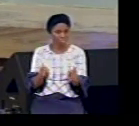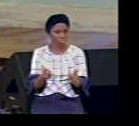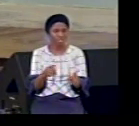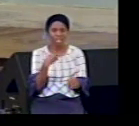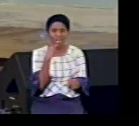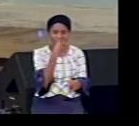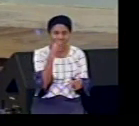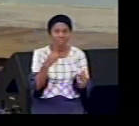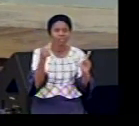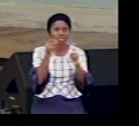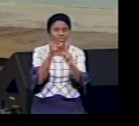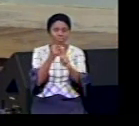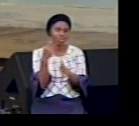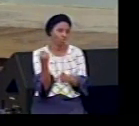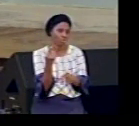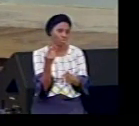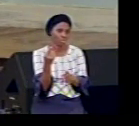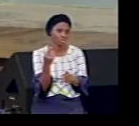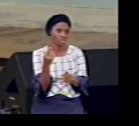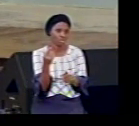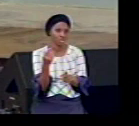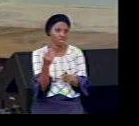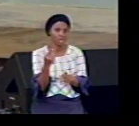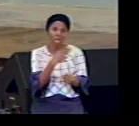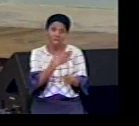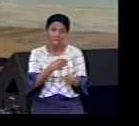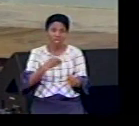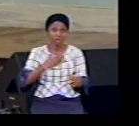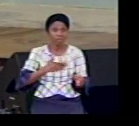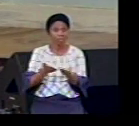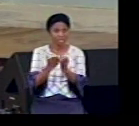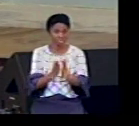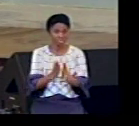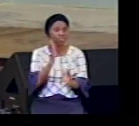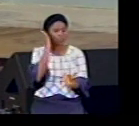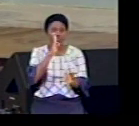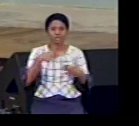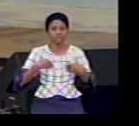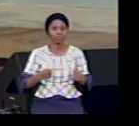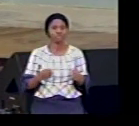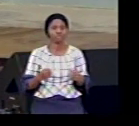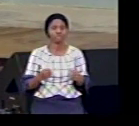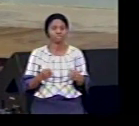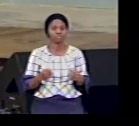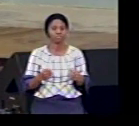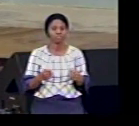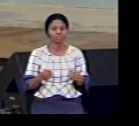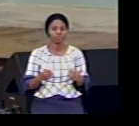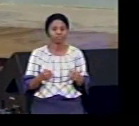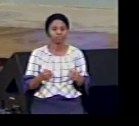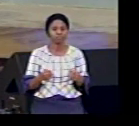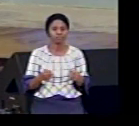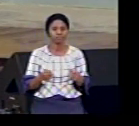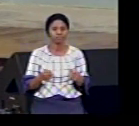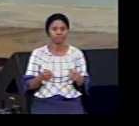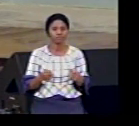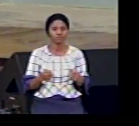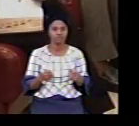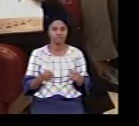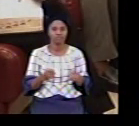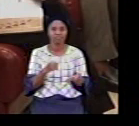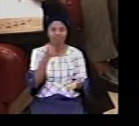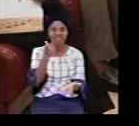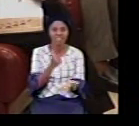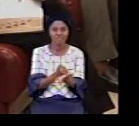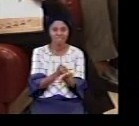the word only, and my servant shall be healed. Did you say amen